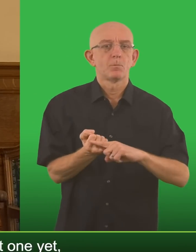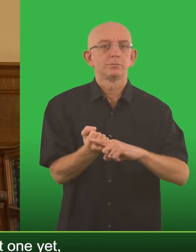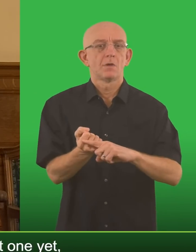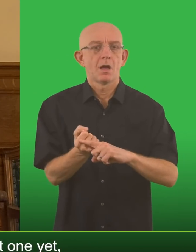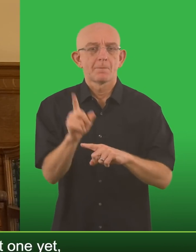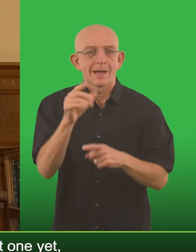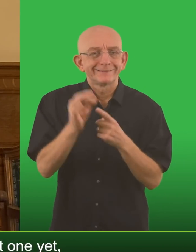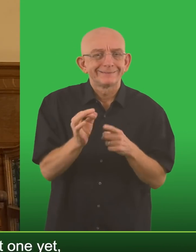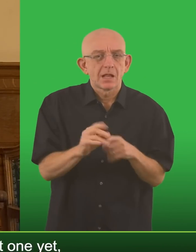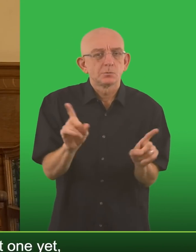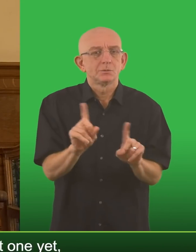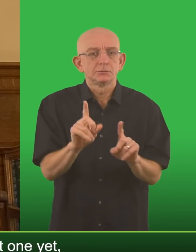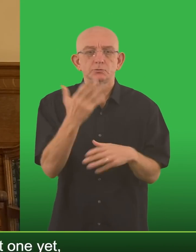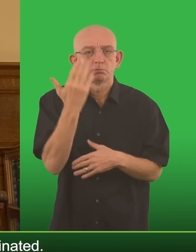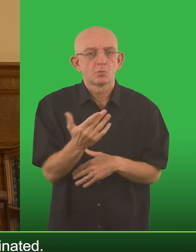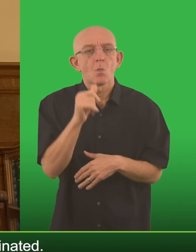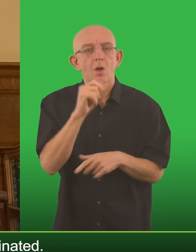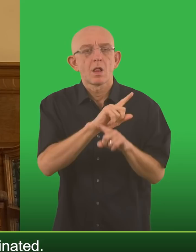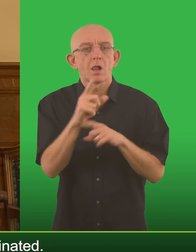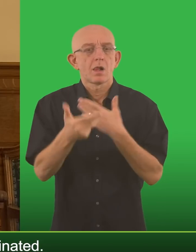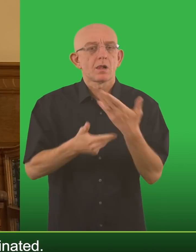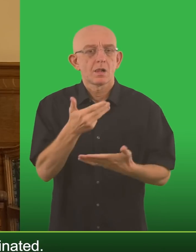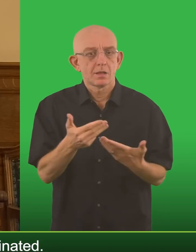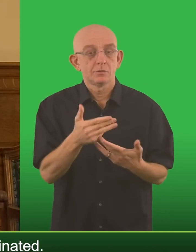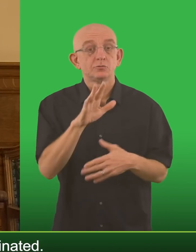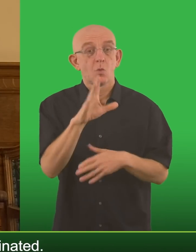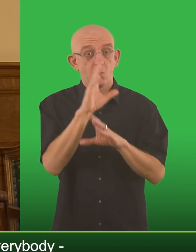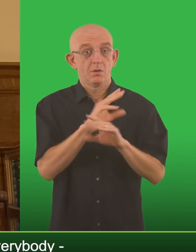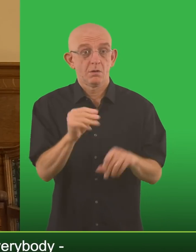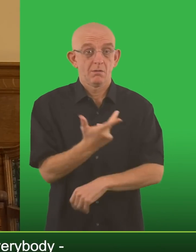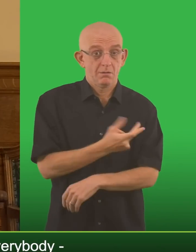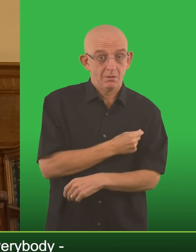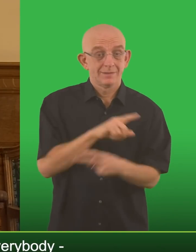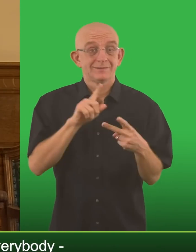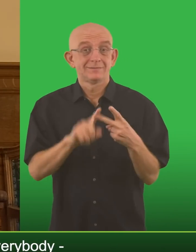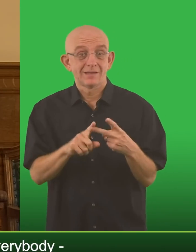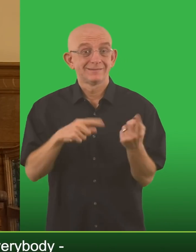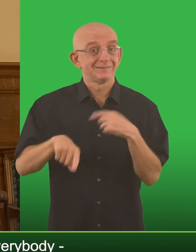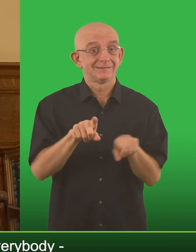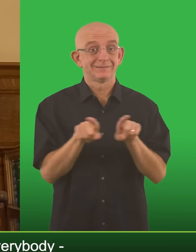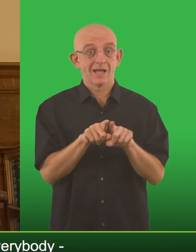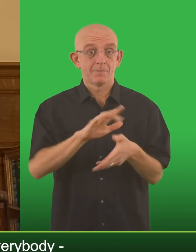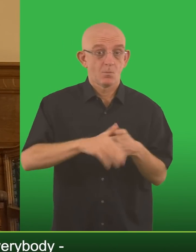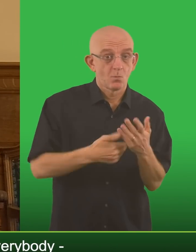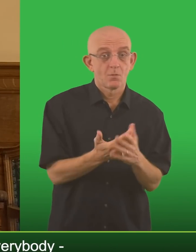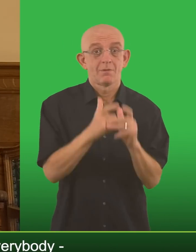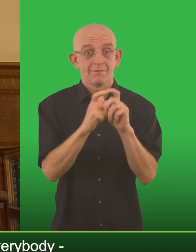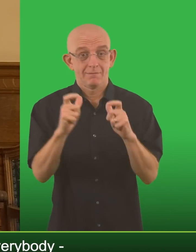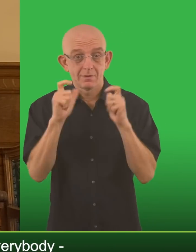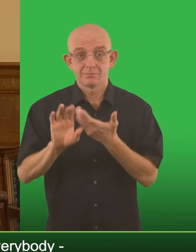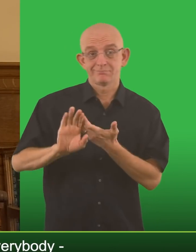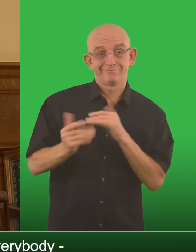on that one yet, but it's very likely that we'll be doing that. So first message, get vaccinated. Second message, same for everybody. Hands,